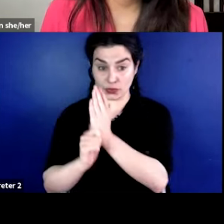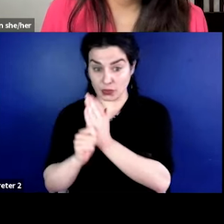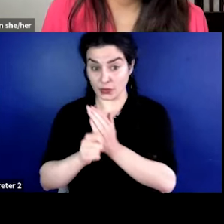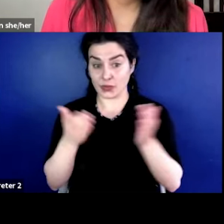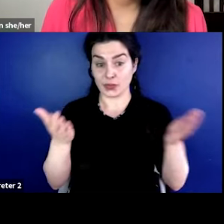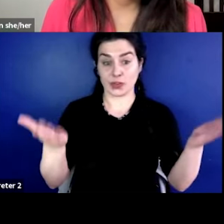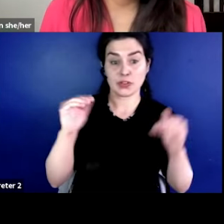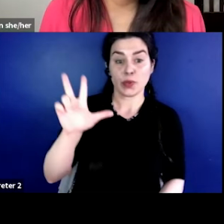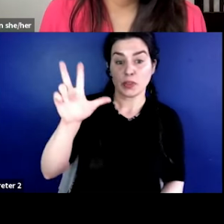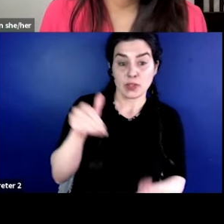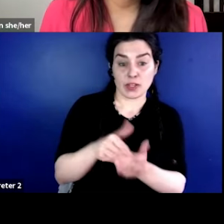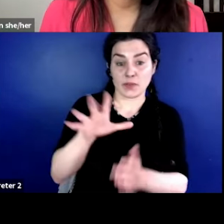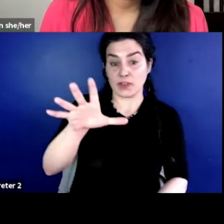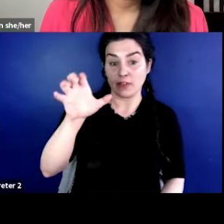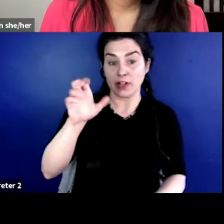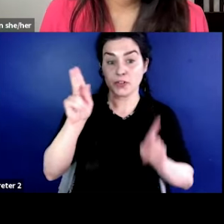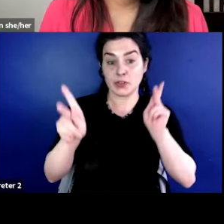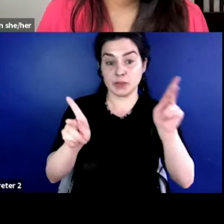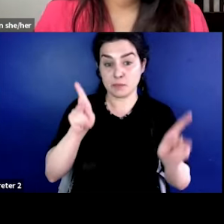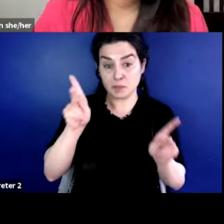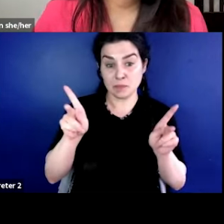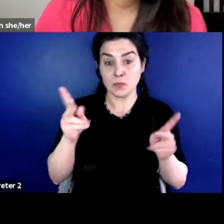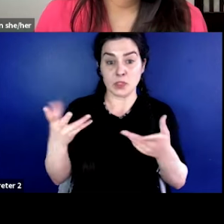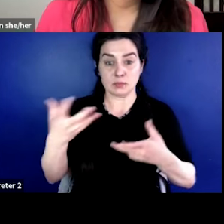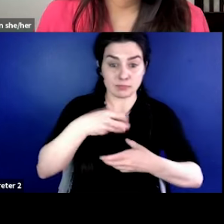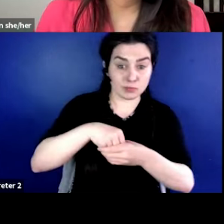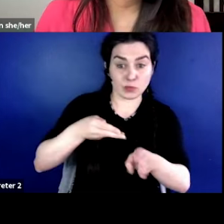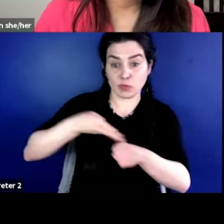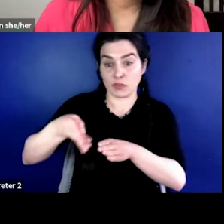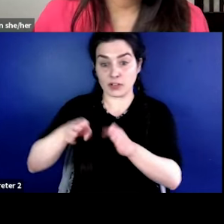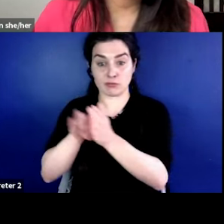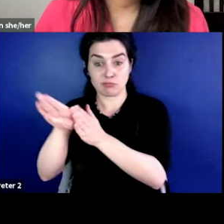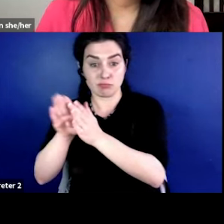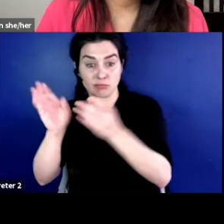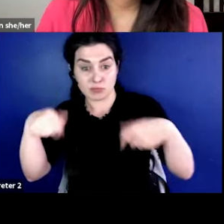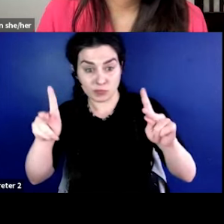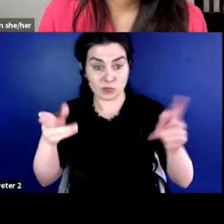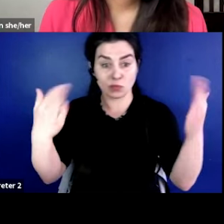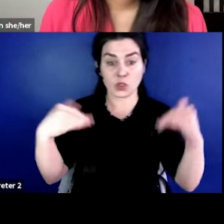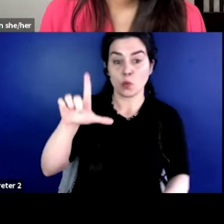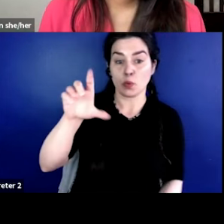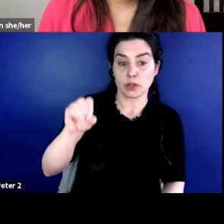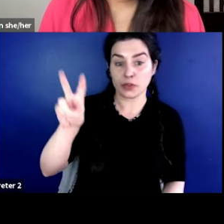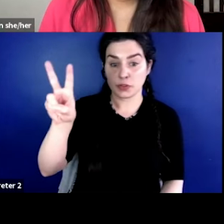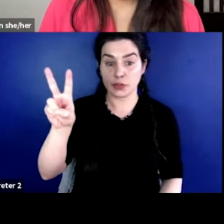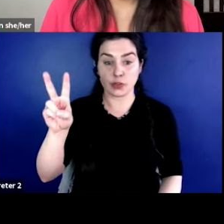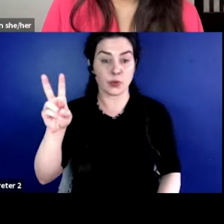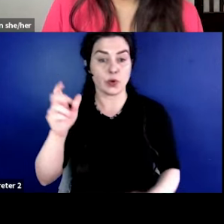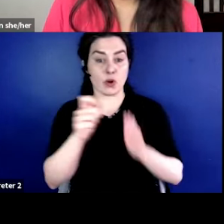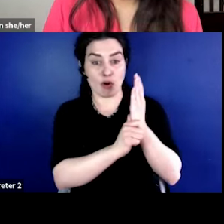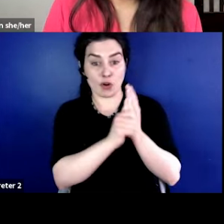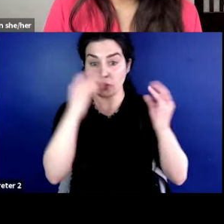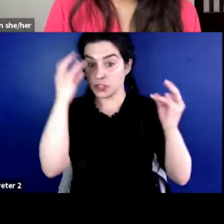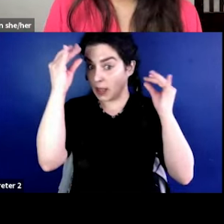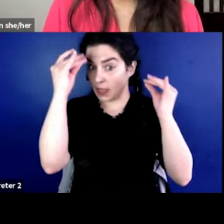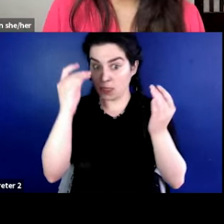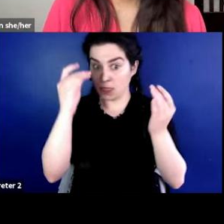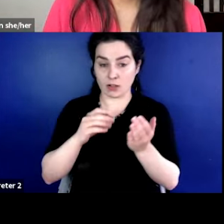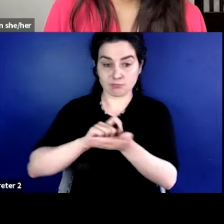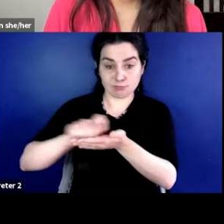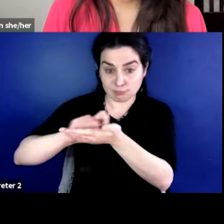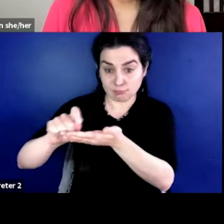with our professional development opportunities. We created 102 articles and thought pieces. We had over